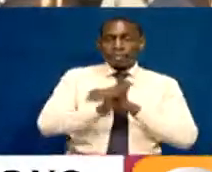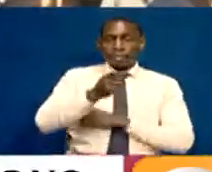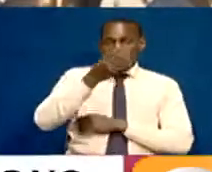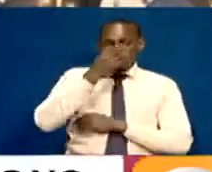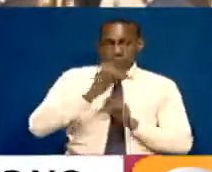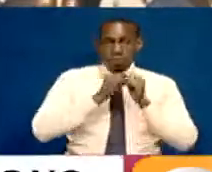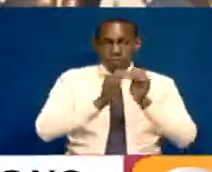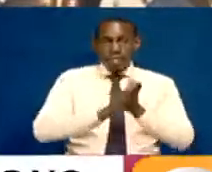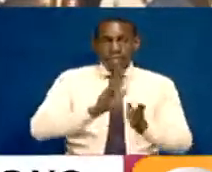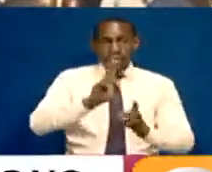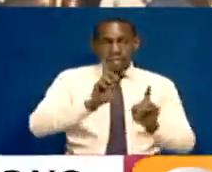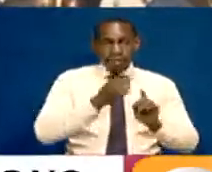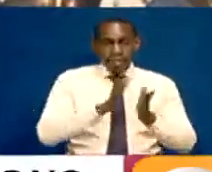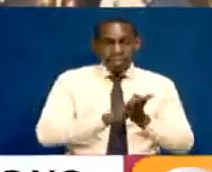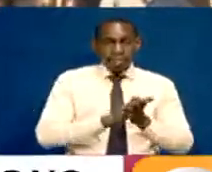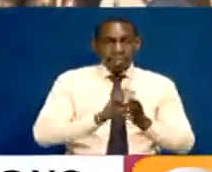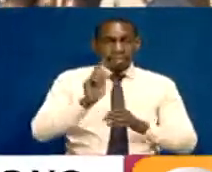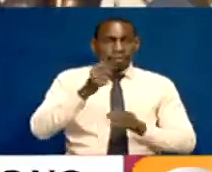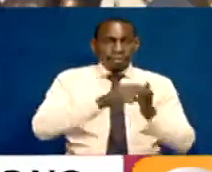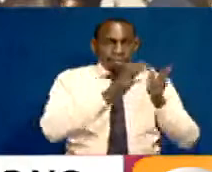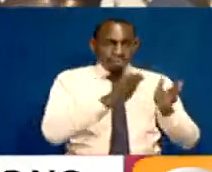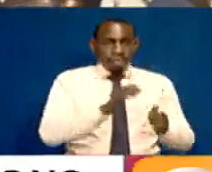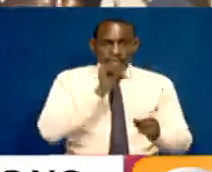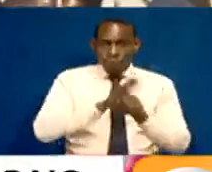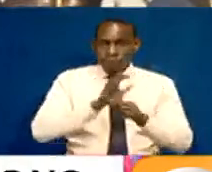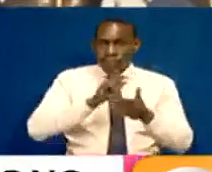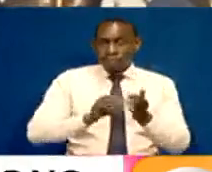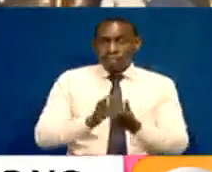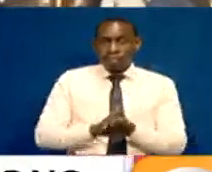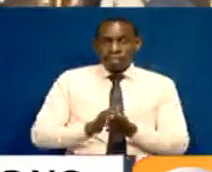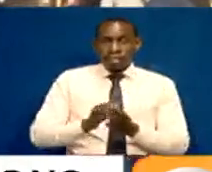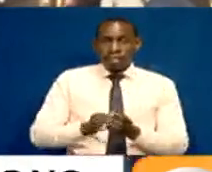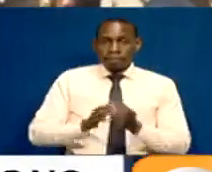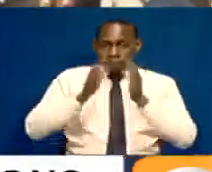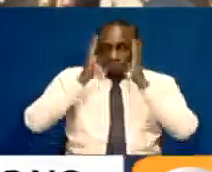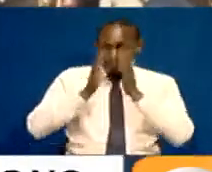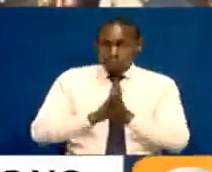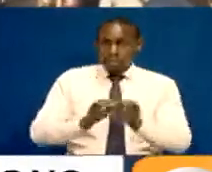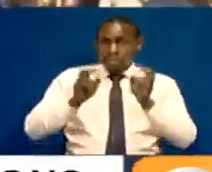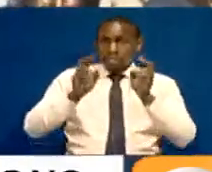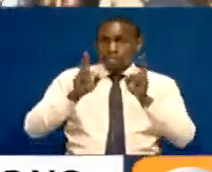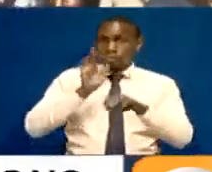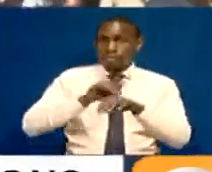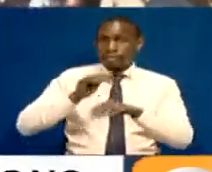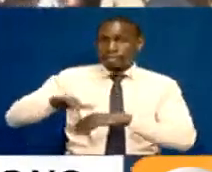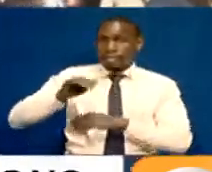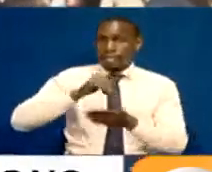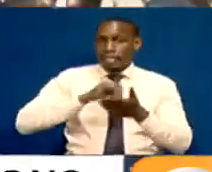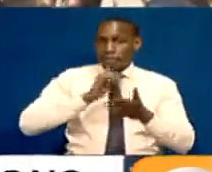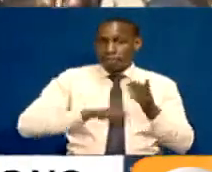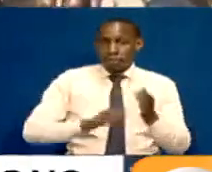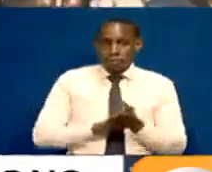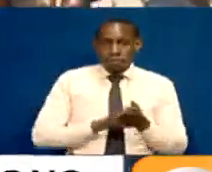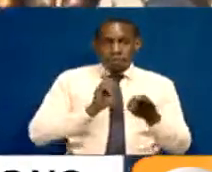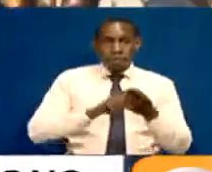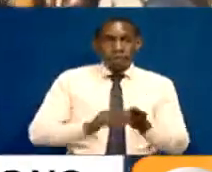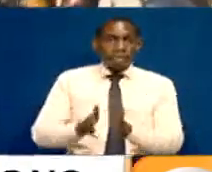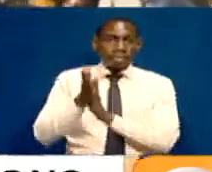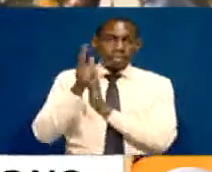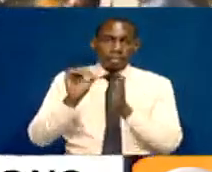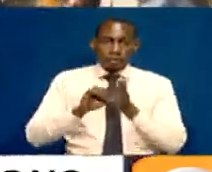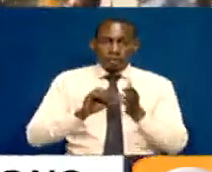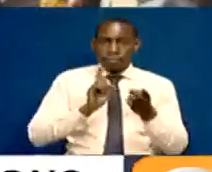the Kenya Kwanza presidential candidate vowed to prioritize the issues affecting the region, including